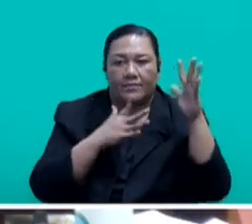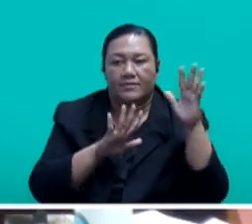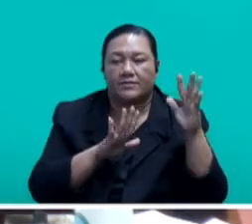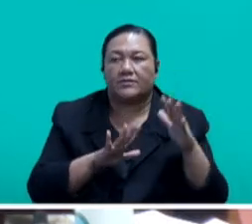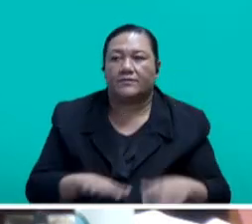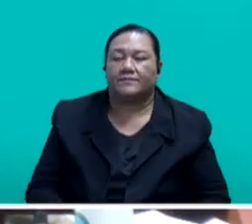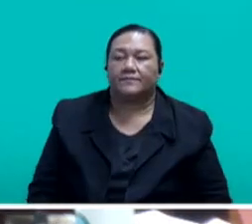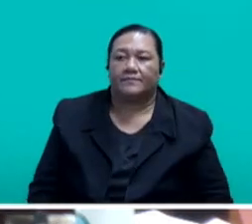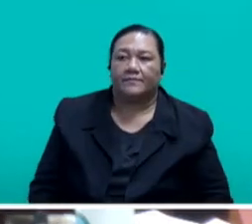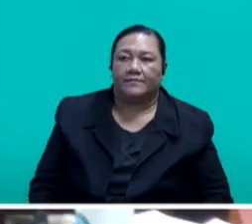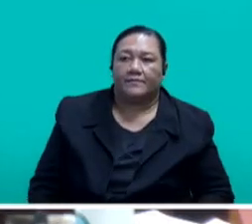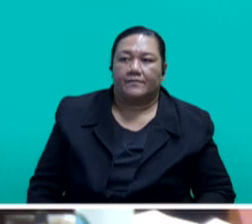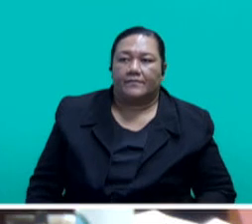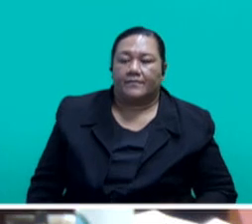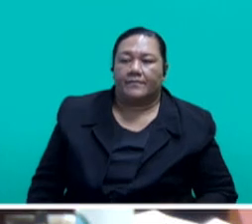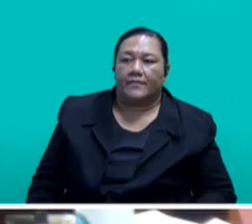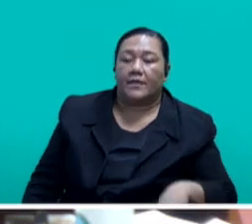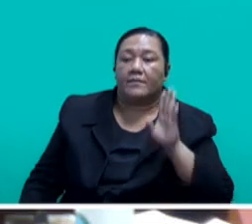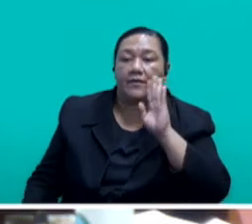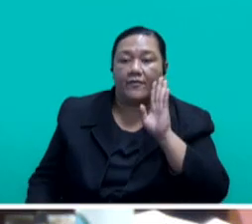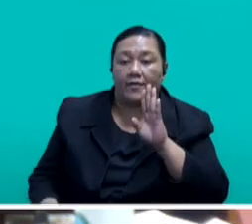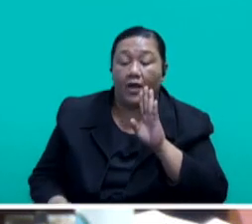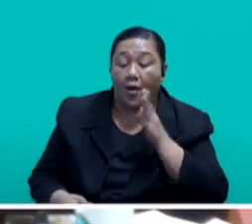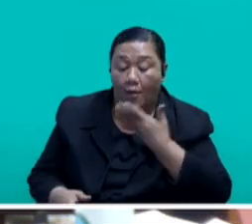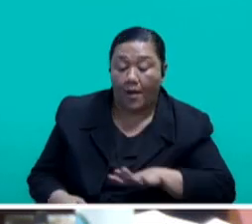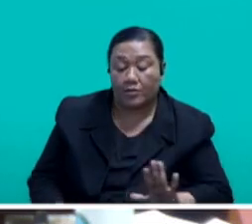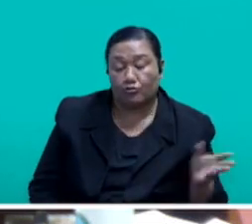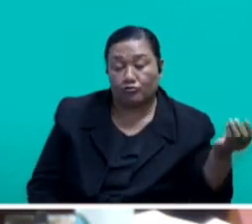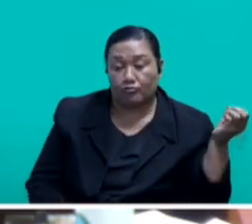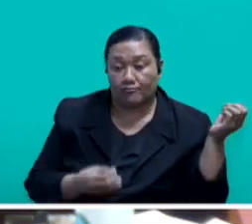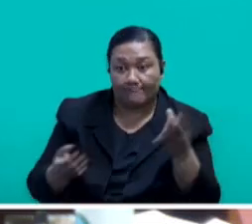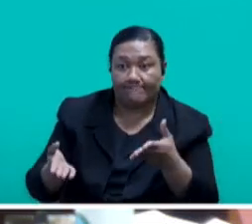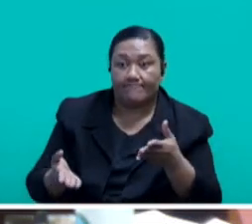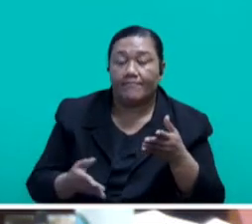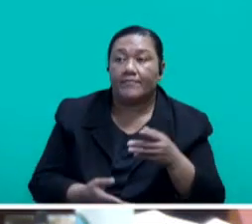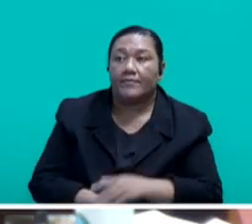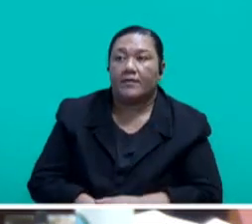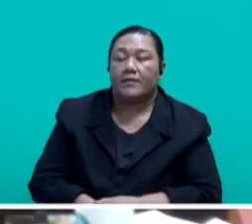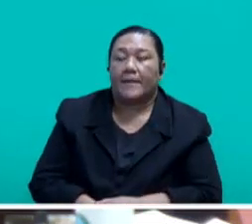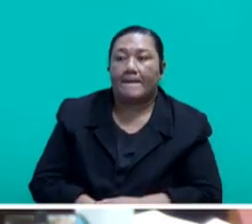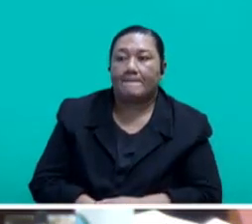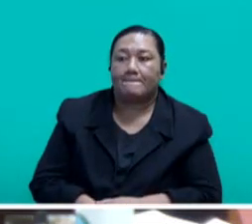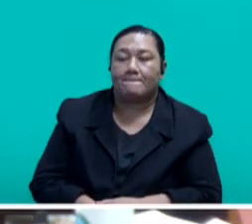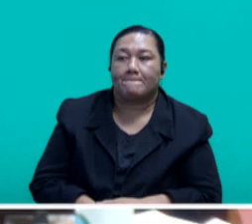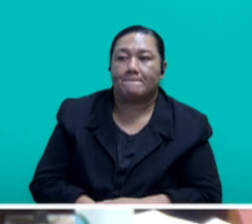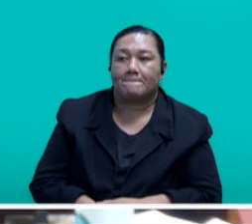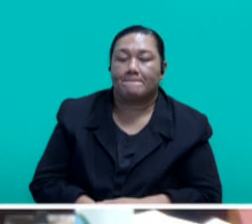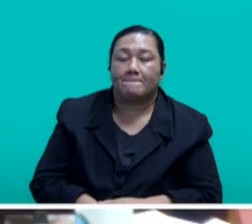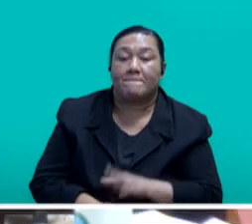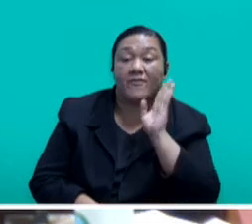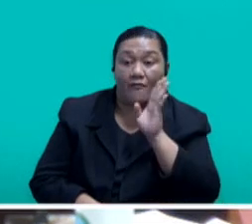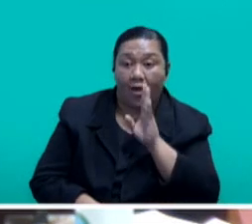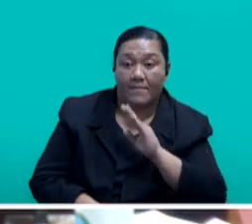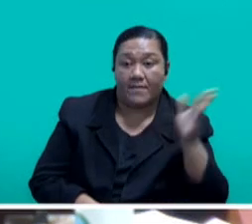before this House of Representatives. Firstly, I'd like to congratulate the Deputy